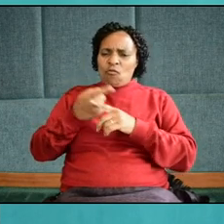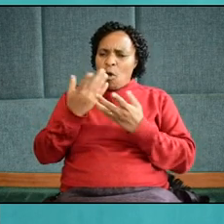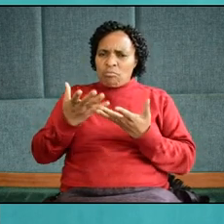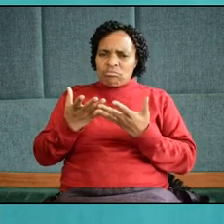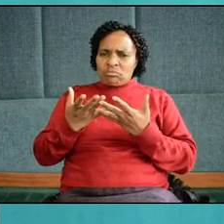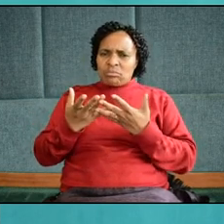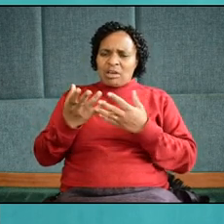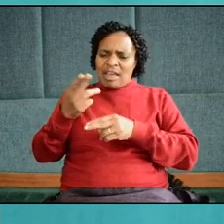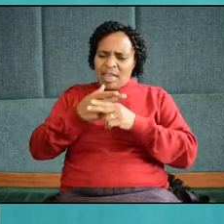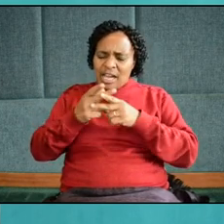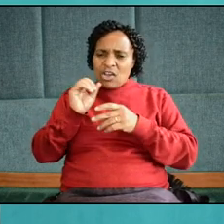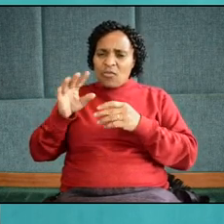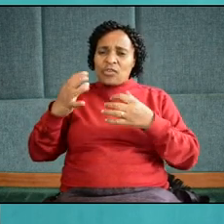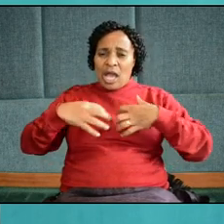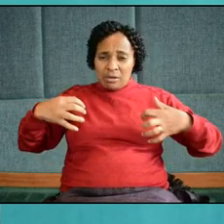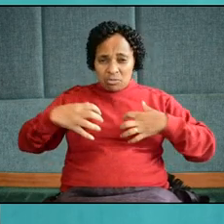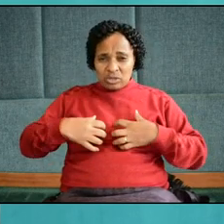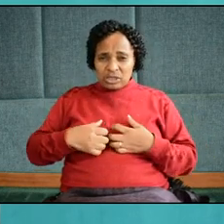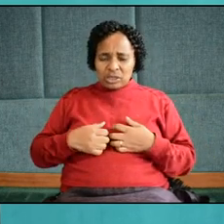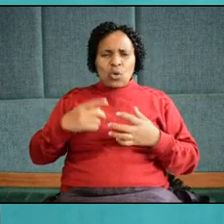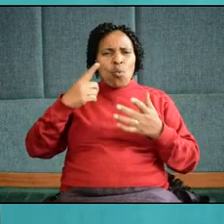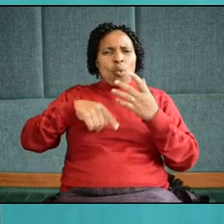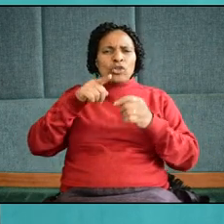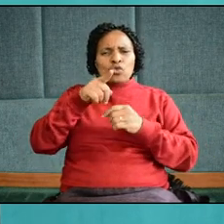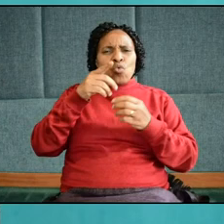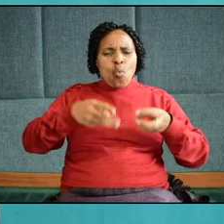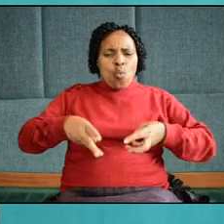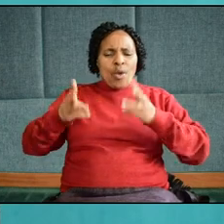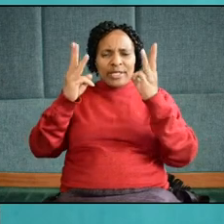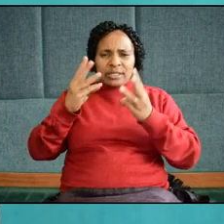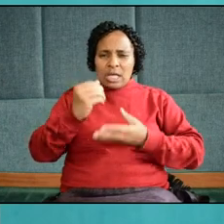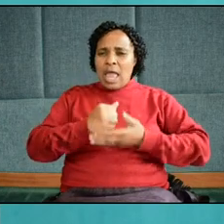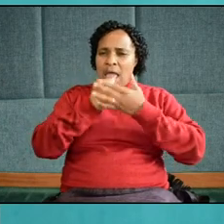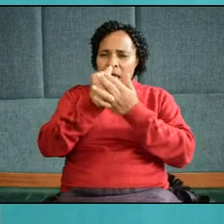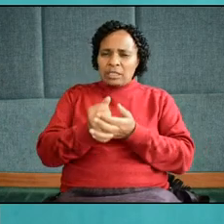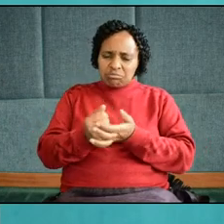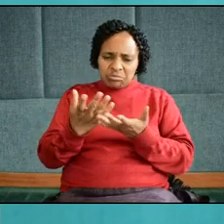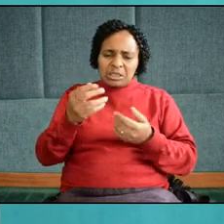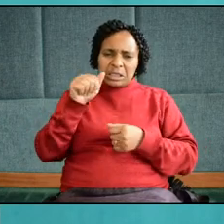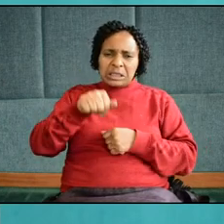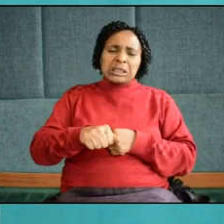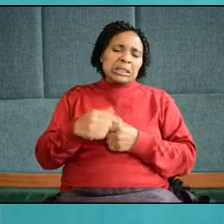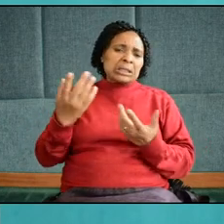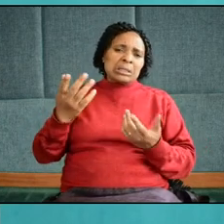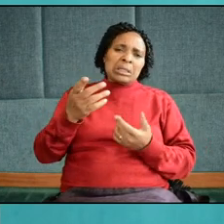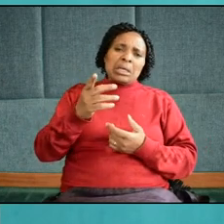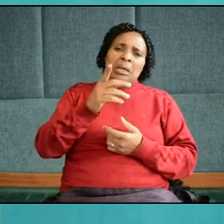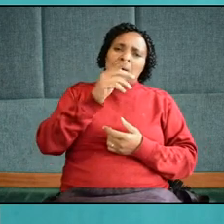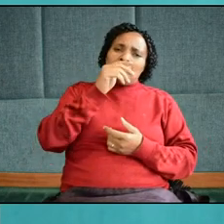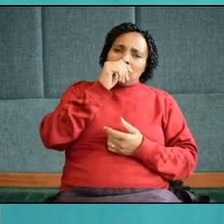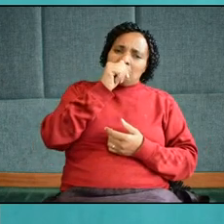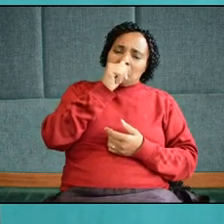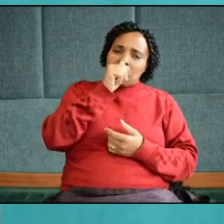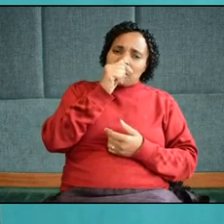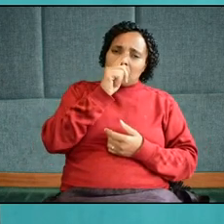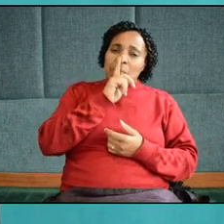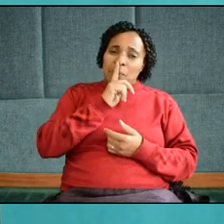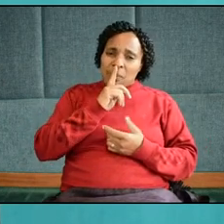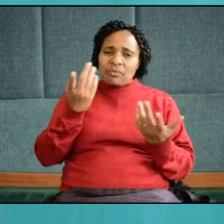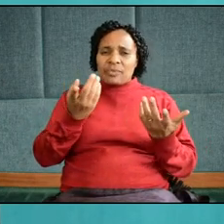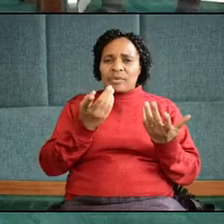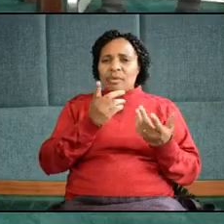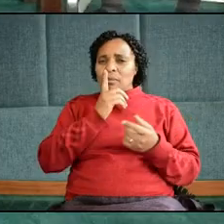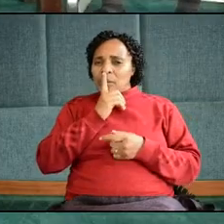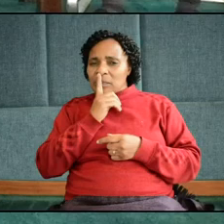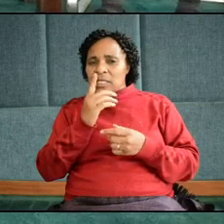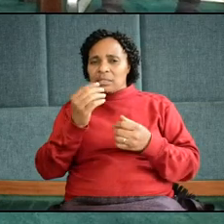think, or what are the ways that you could help innocent animals that are being abused?